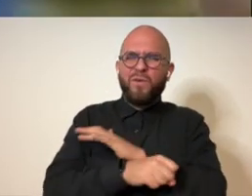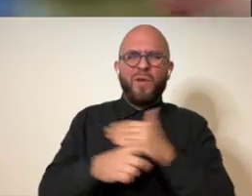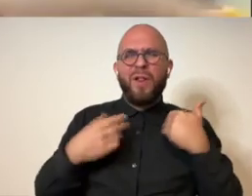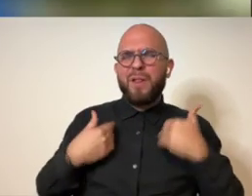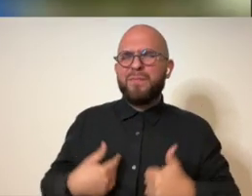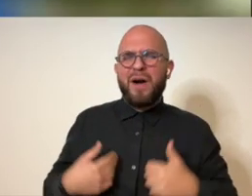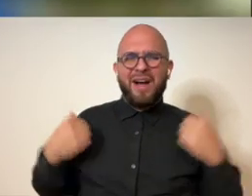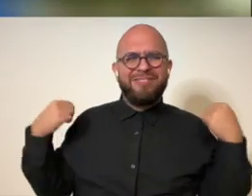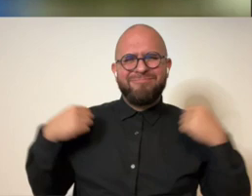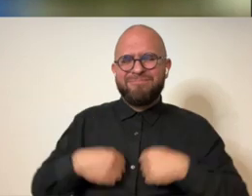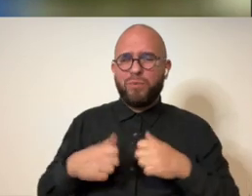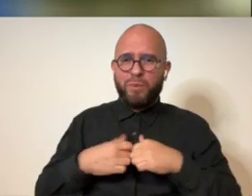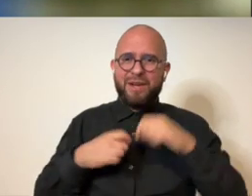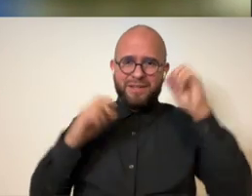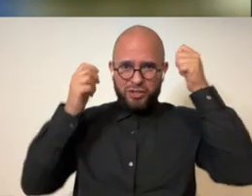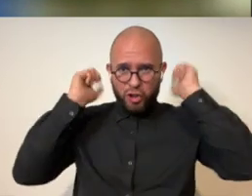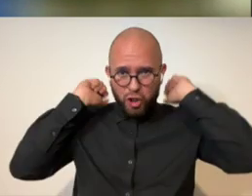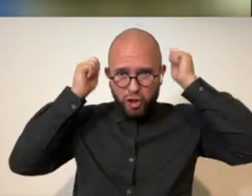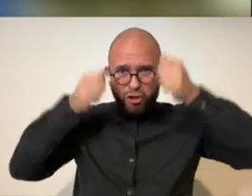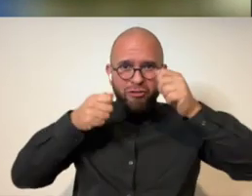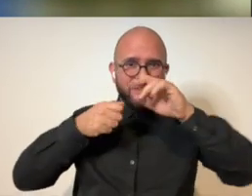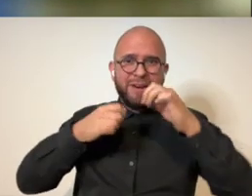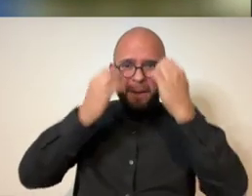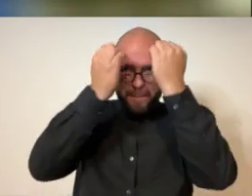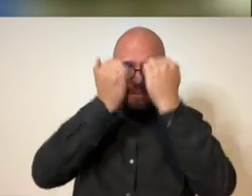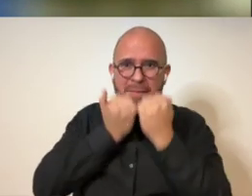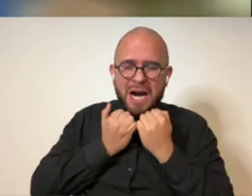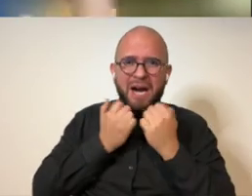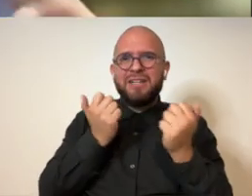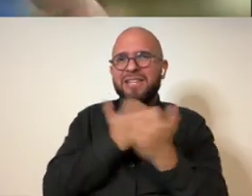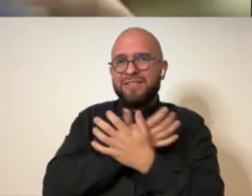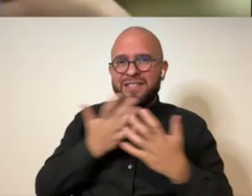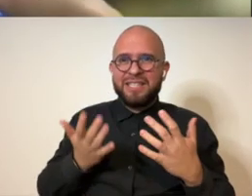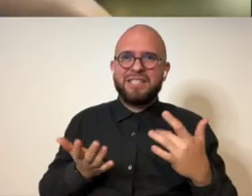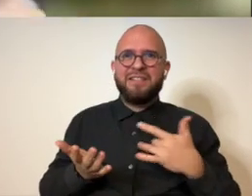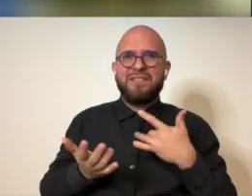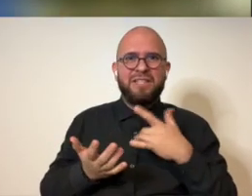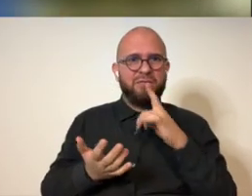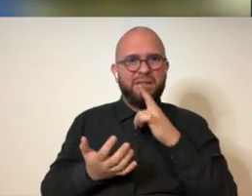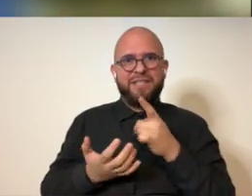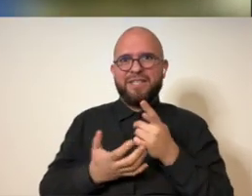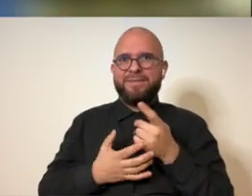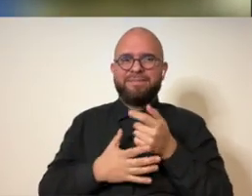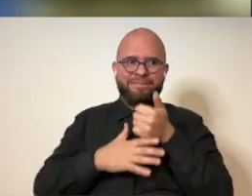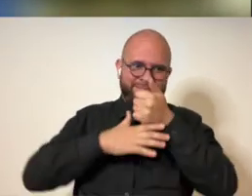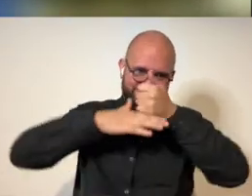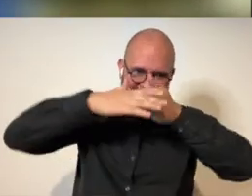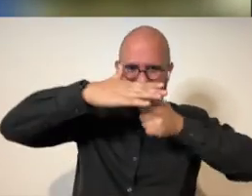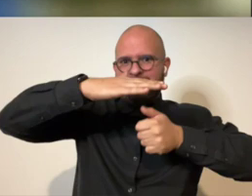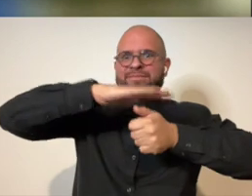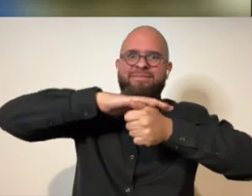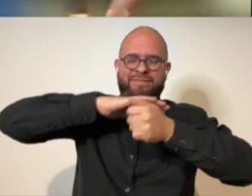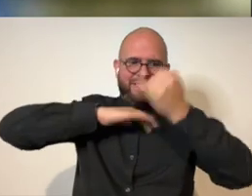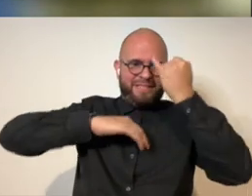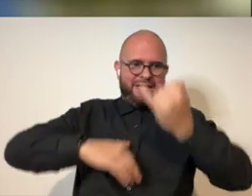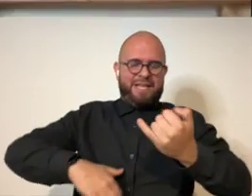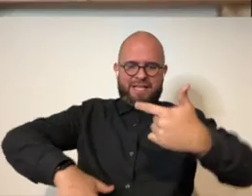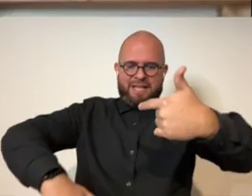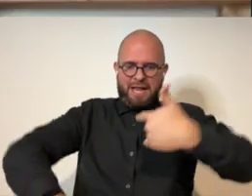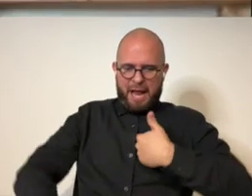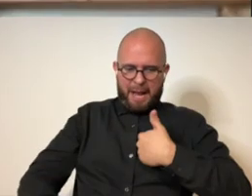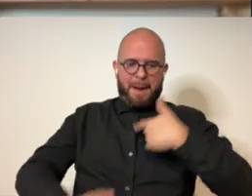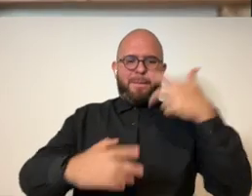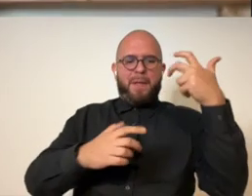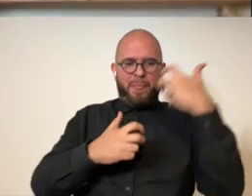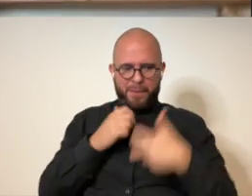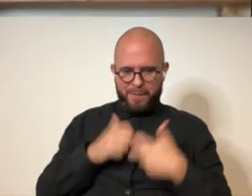Yeah, and covered. I'm just covered in it. It's a full body suit with a hood and a mask piece. So nice. It's